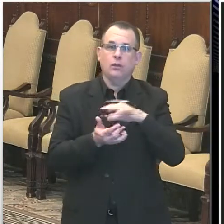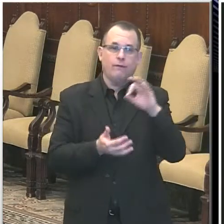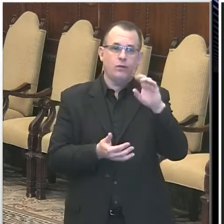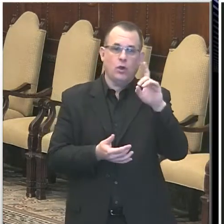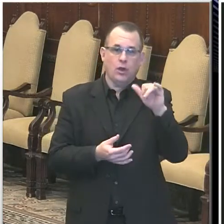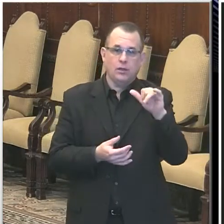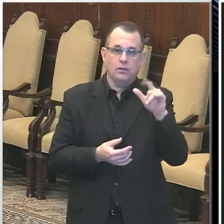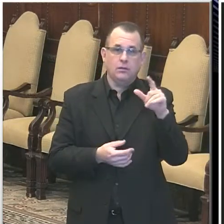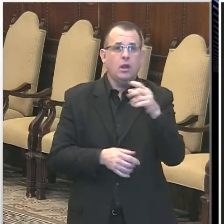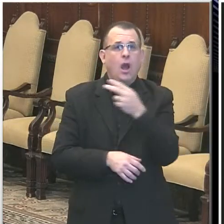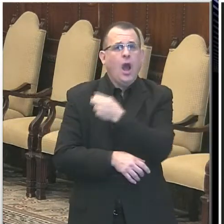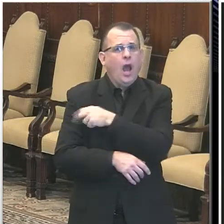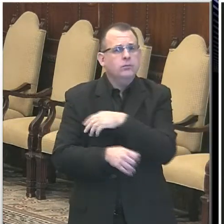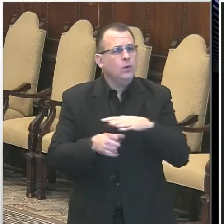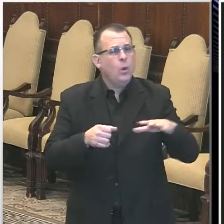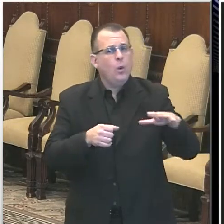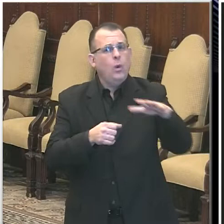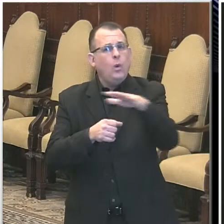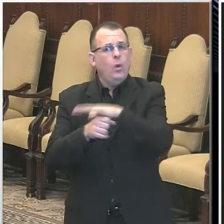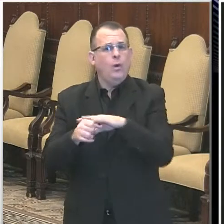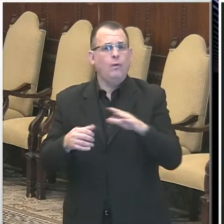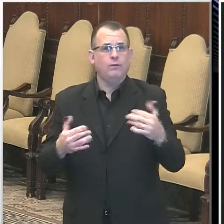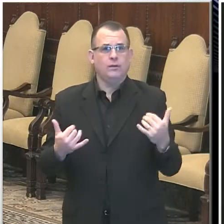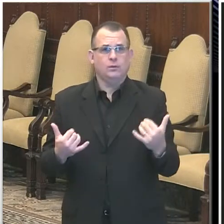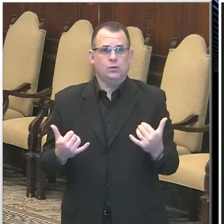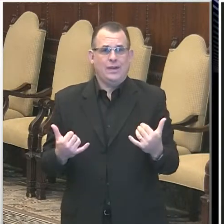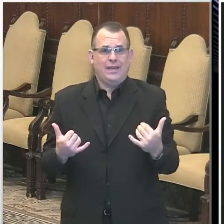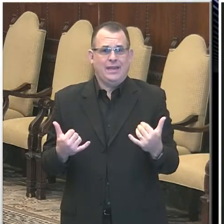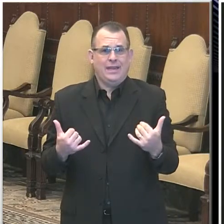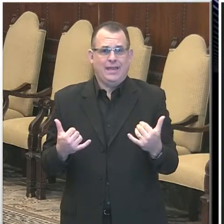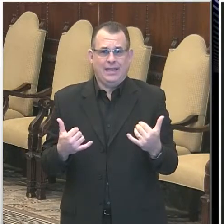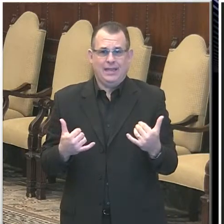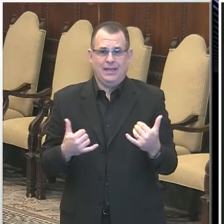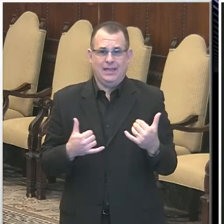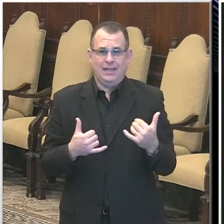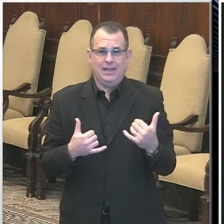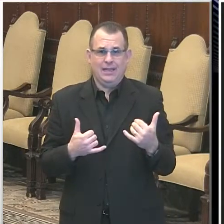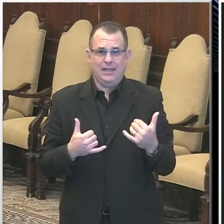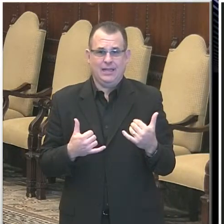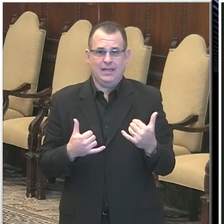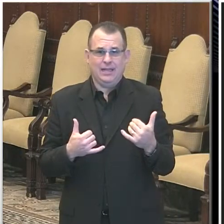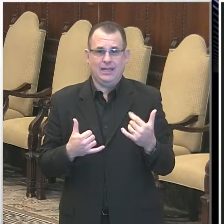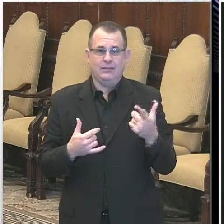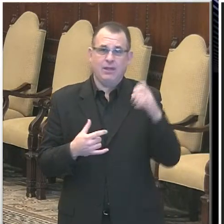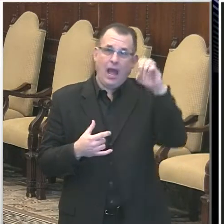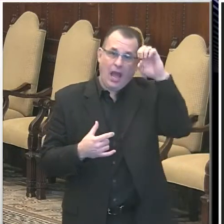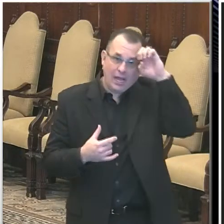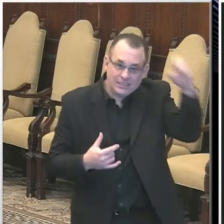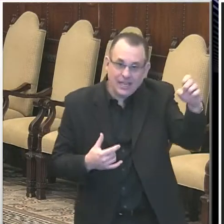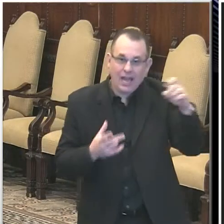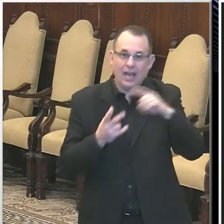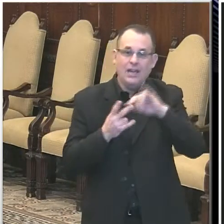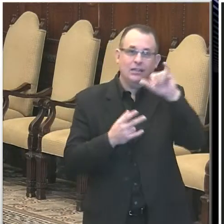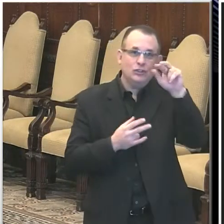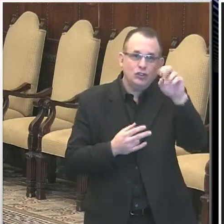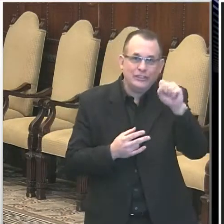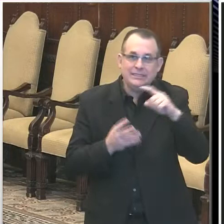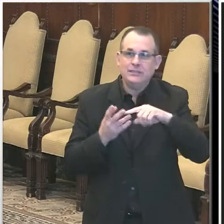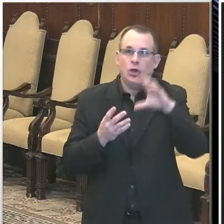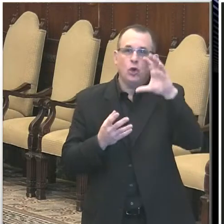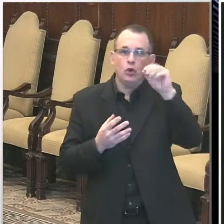the region today and into the evening, Temple, Einstein, Jeans, Crozier out here in Delaware County,